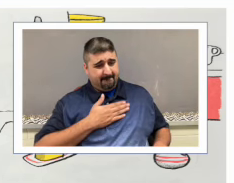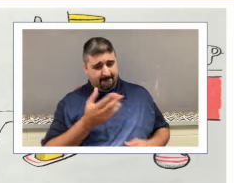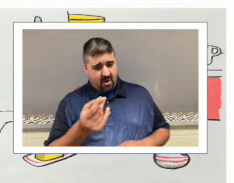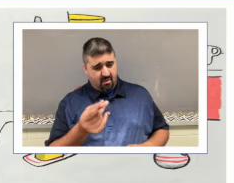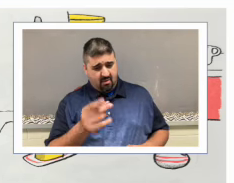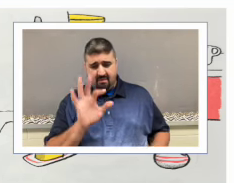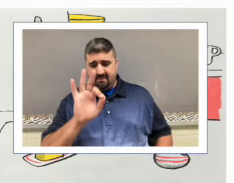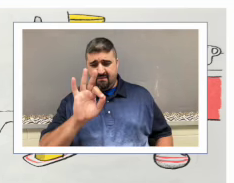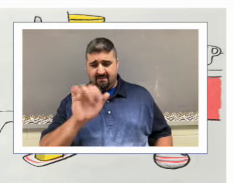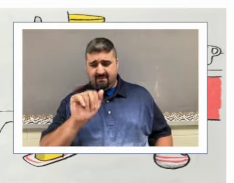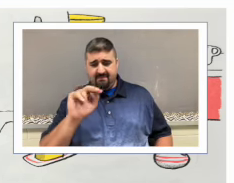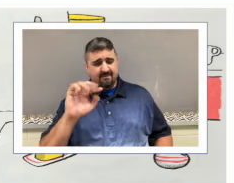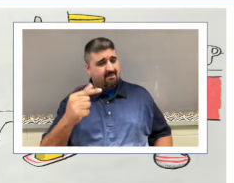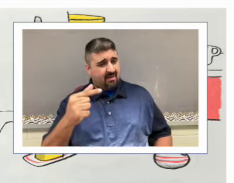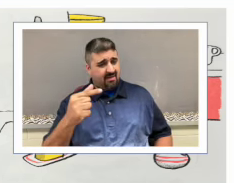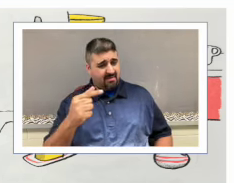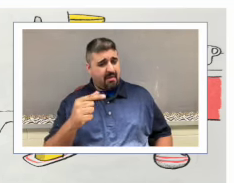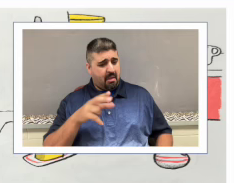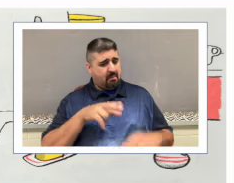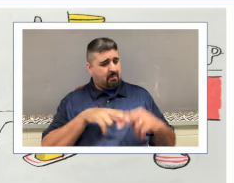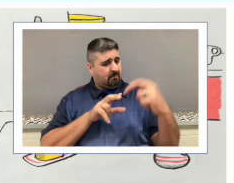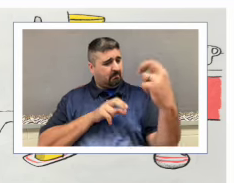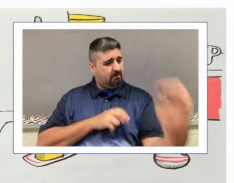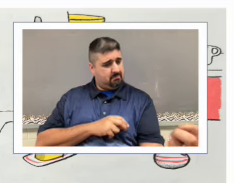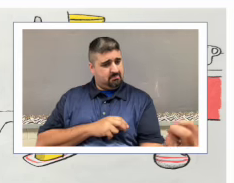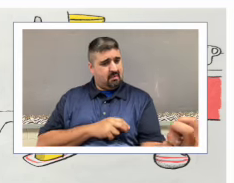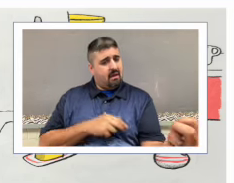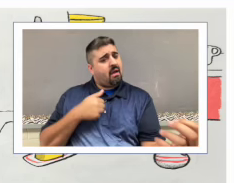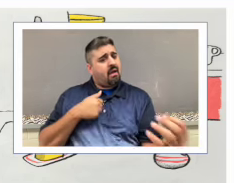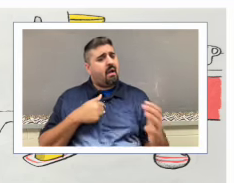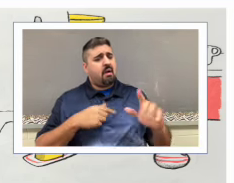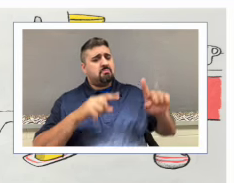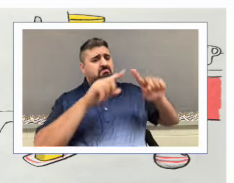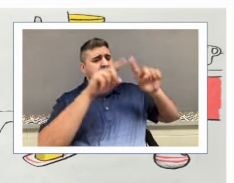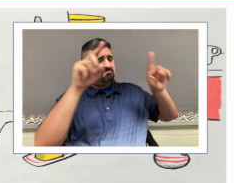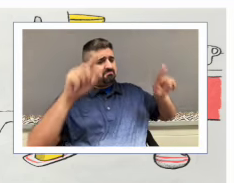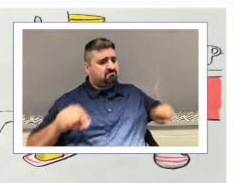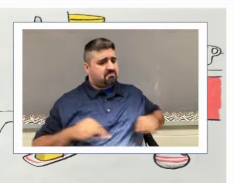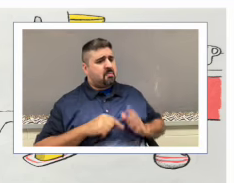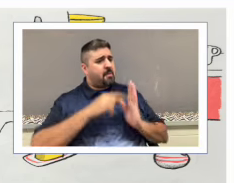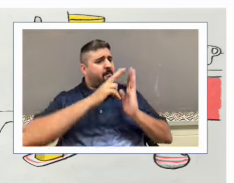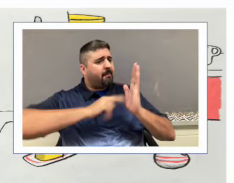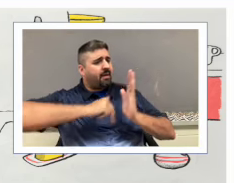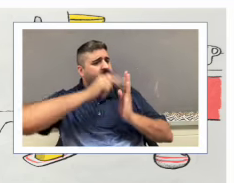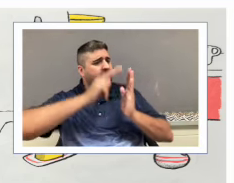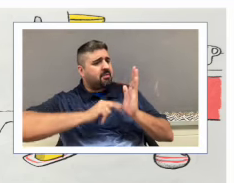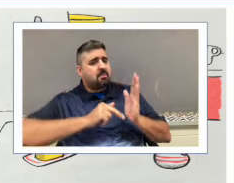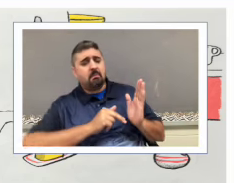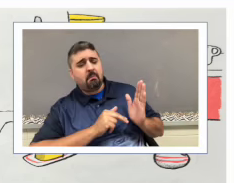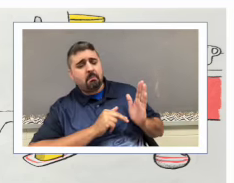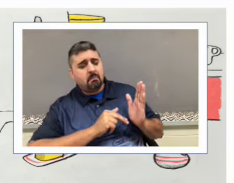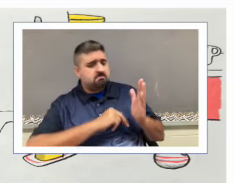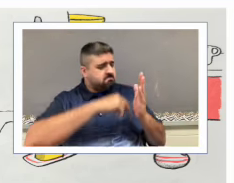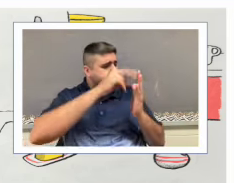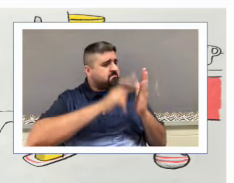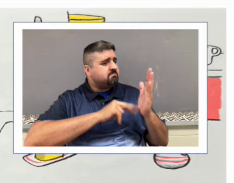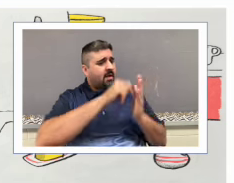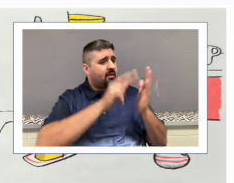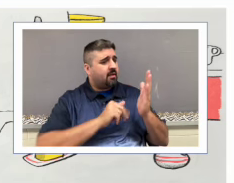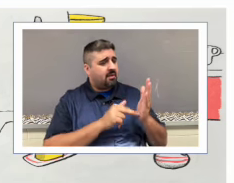I painted a picture of my dog, Fang, Annie said. I put it on my desk to